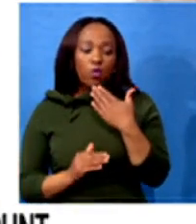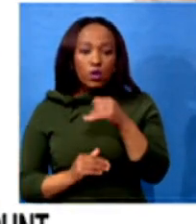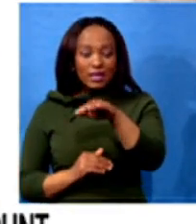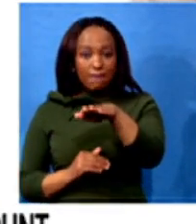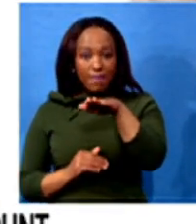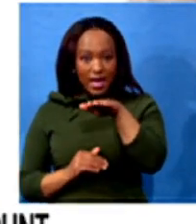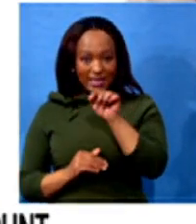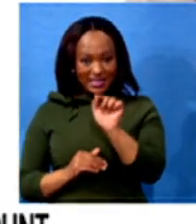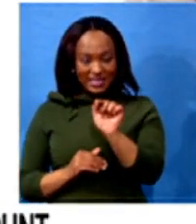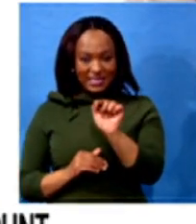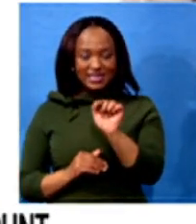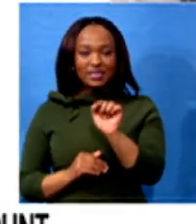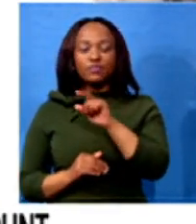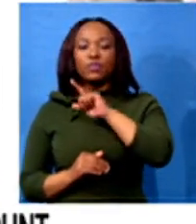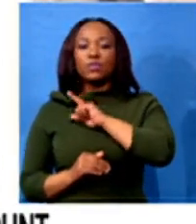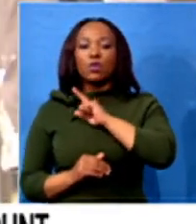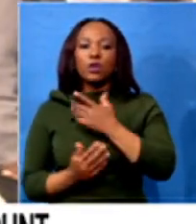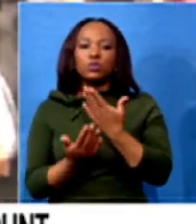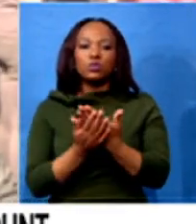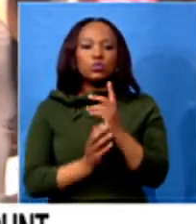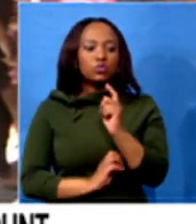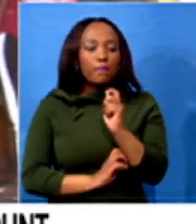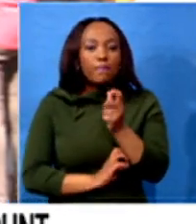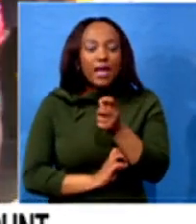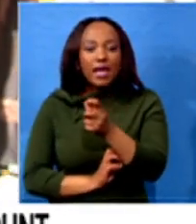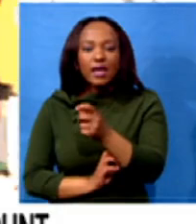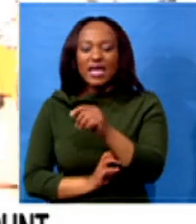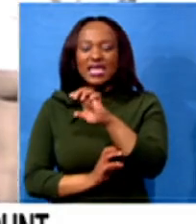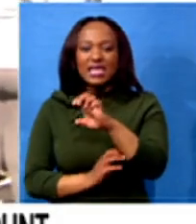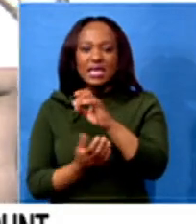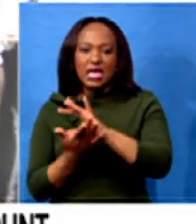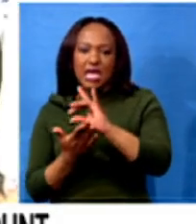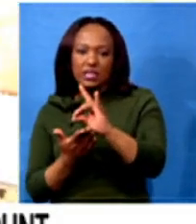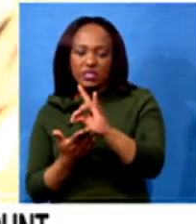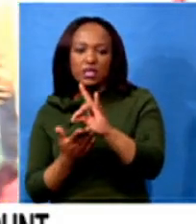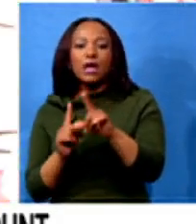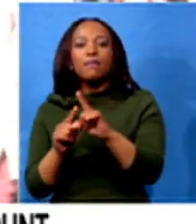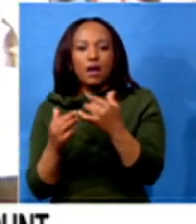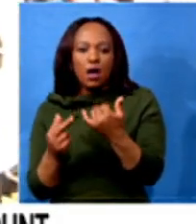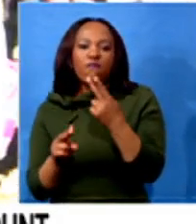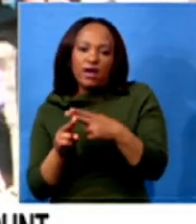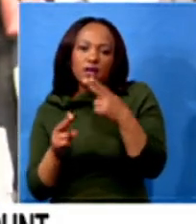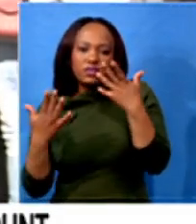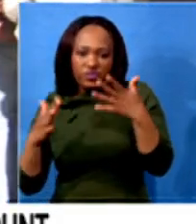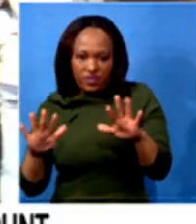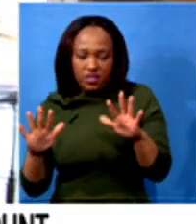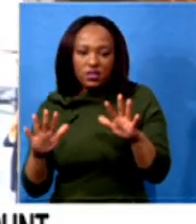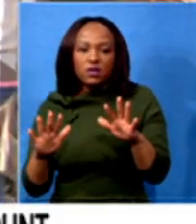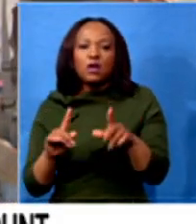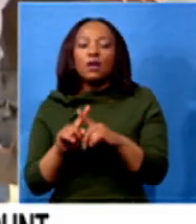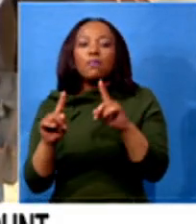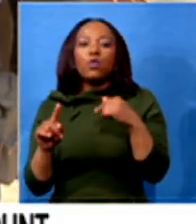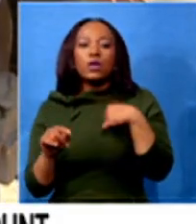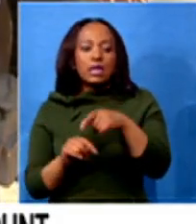able to pay e-cash, which we have since finalized. But again, even in relation to that, when